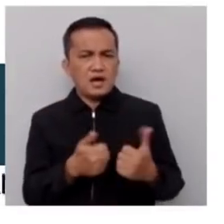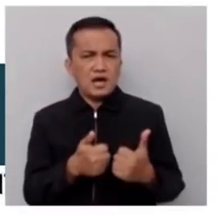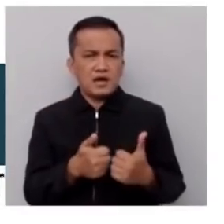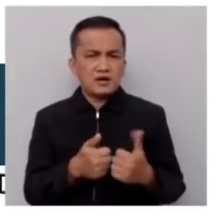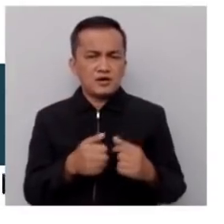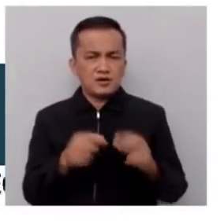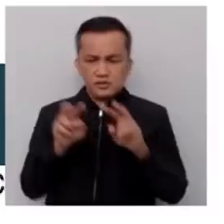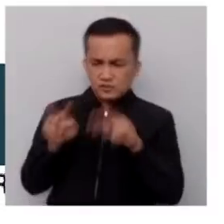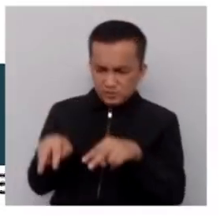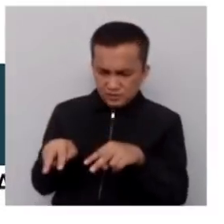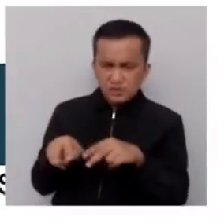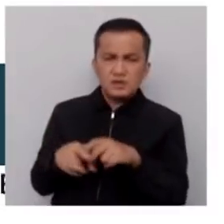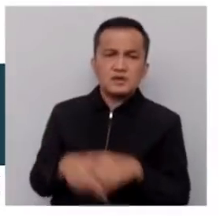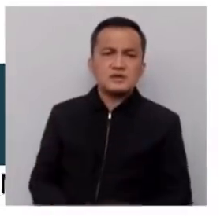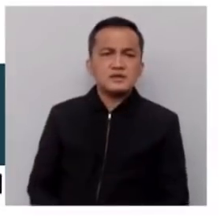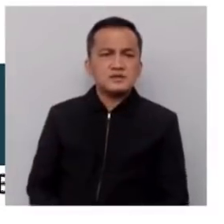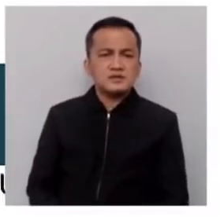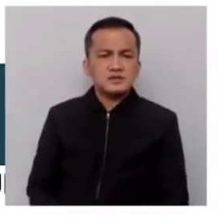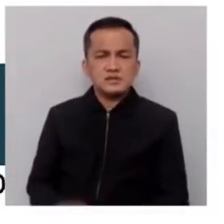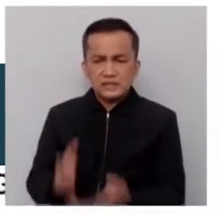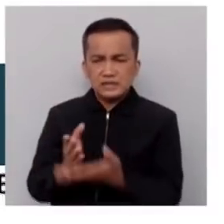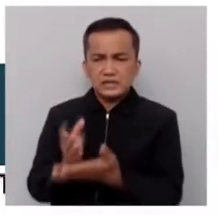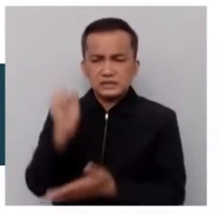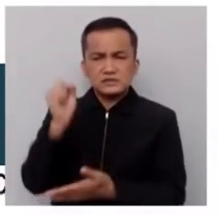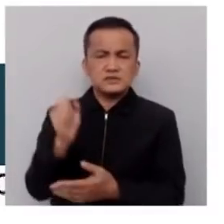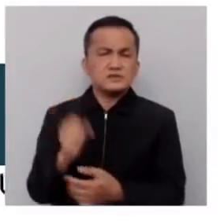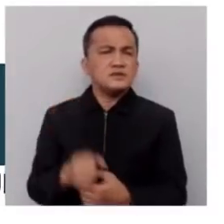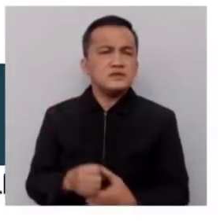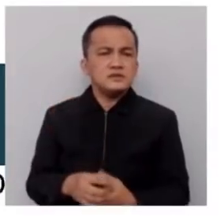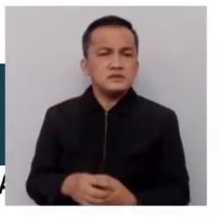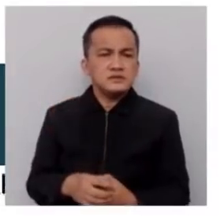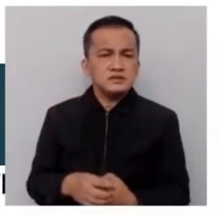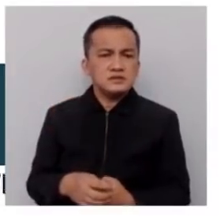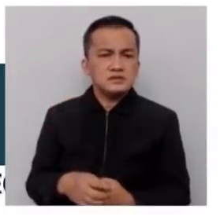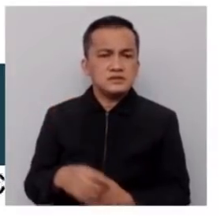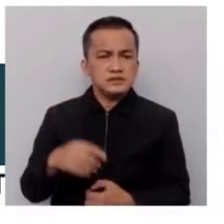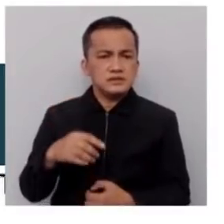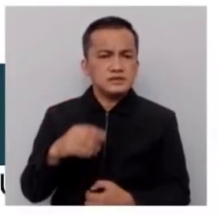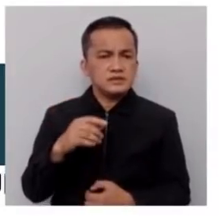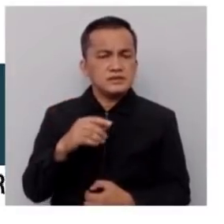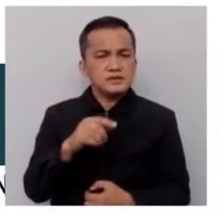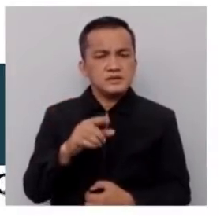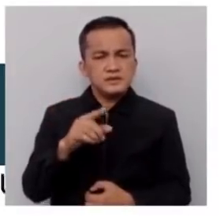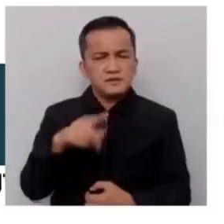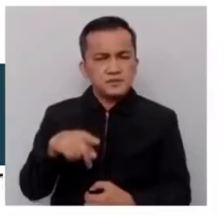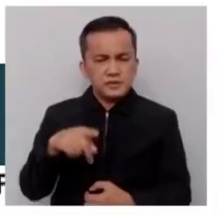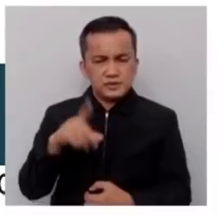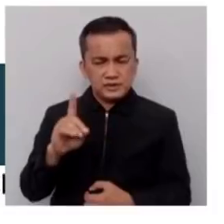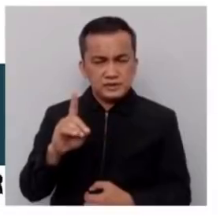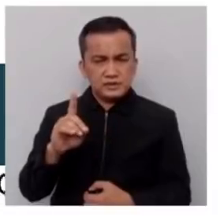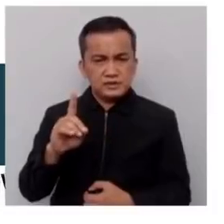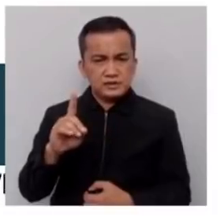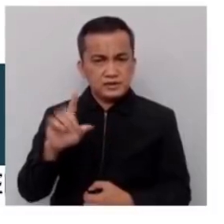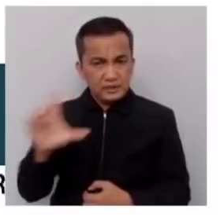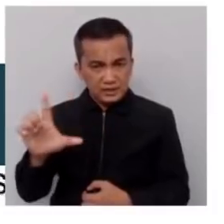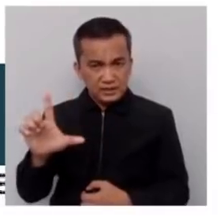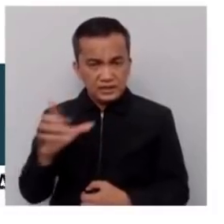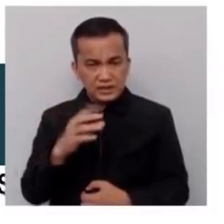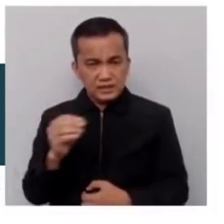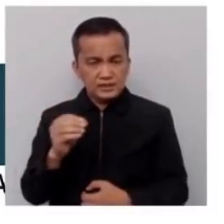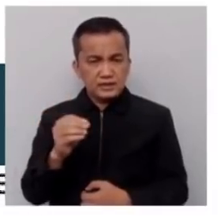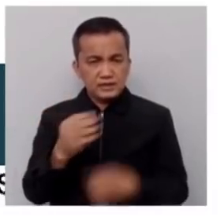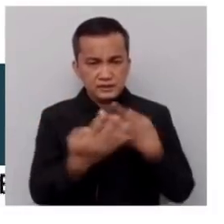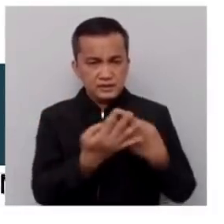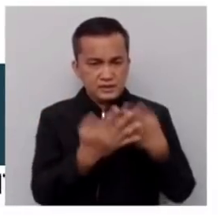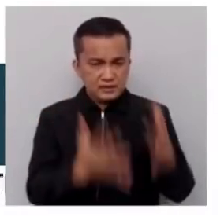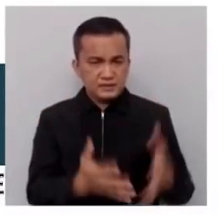undermines the rights of PDLs and detainees on both ends, attorney? Well, to